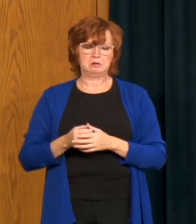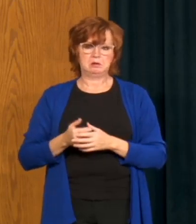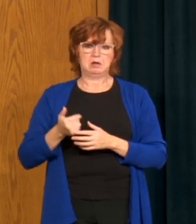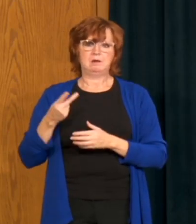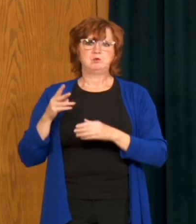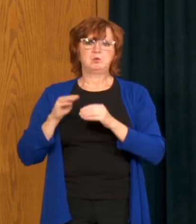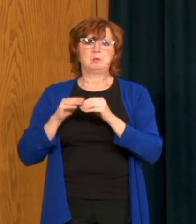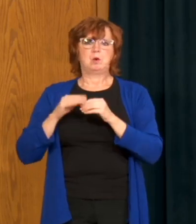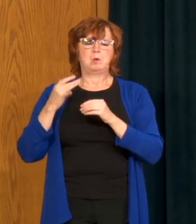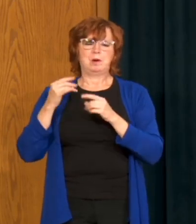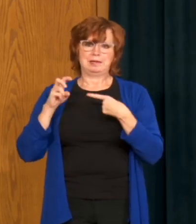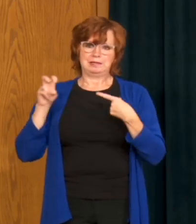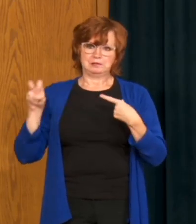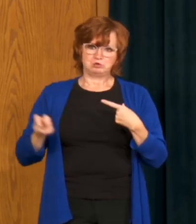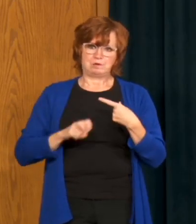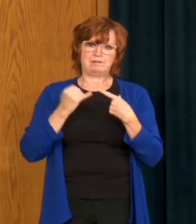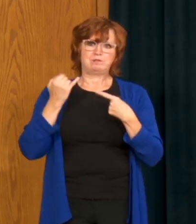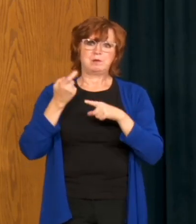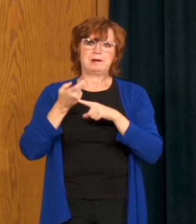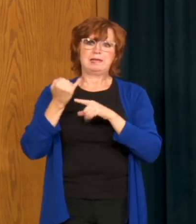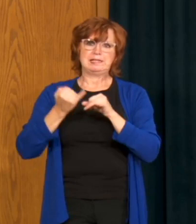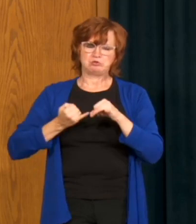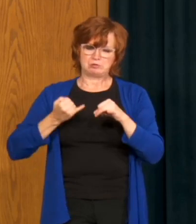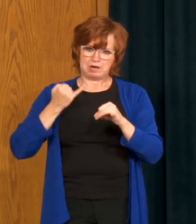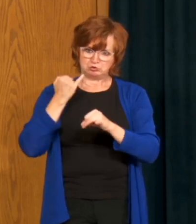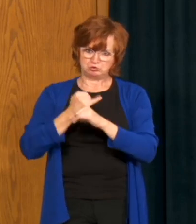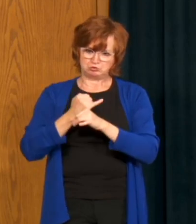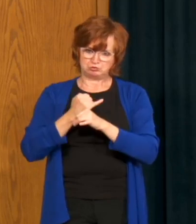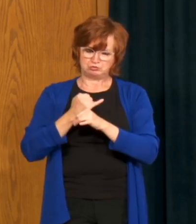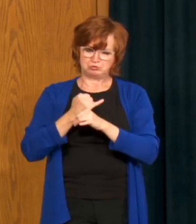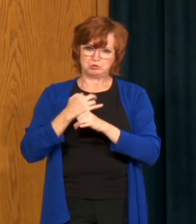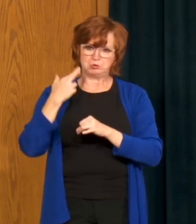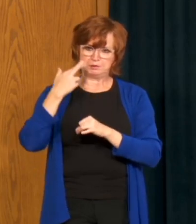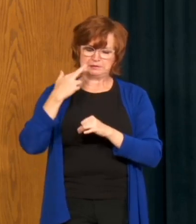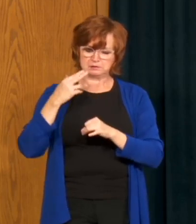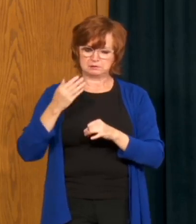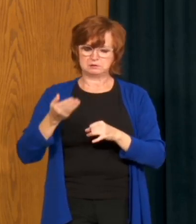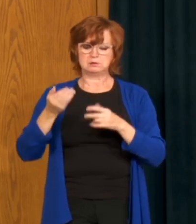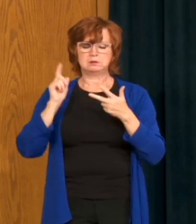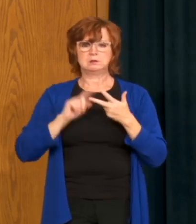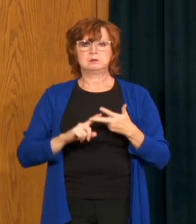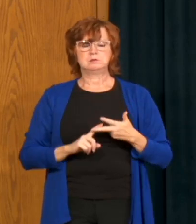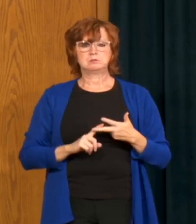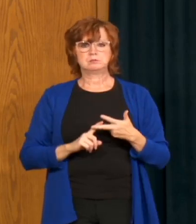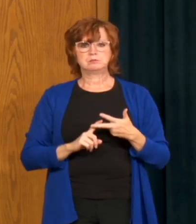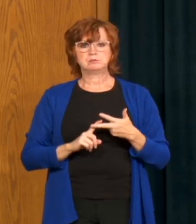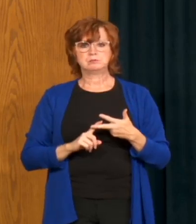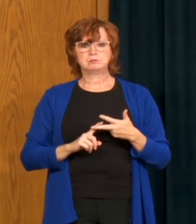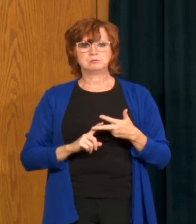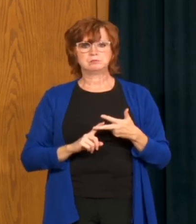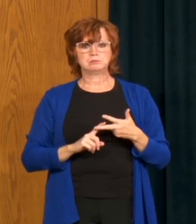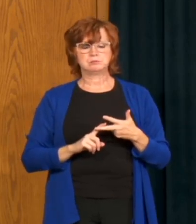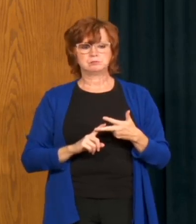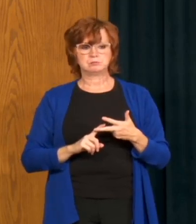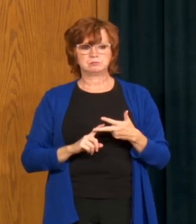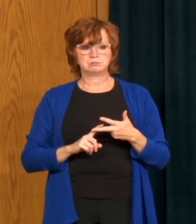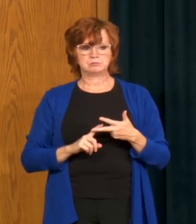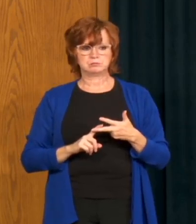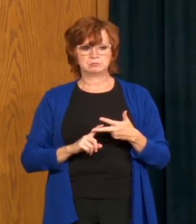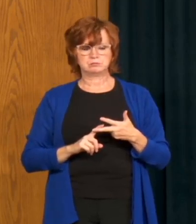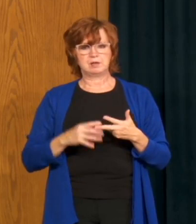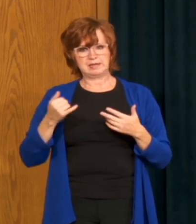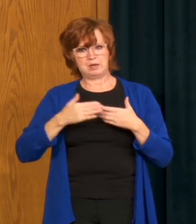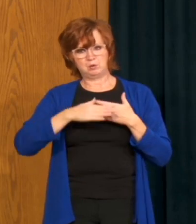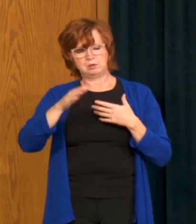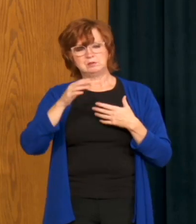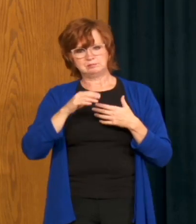due to international travel, which is still happening. It's less common, but it's still happening. We can expect to see international travel actually increasing over the next few